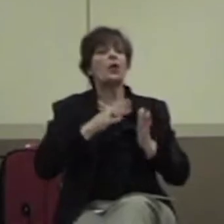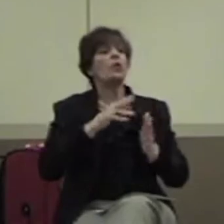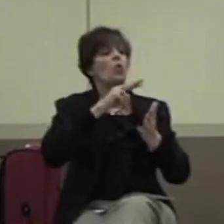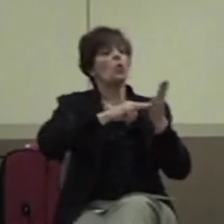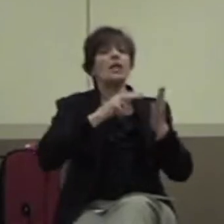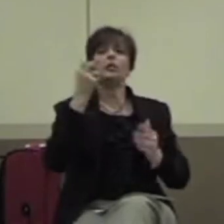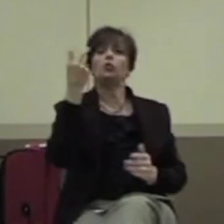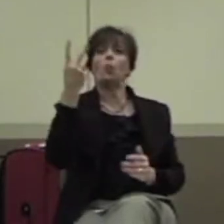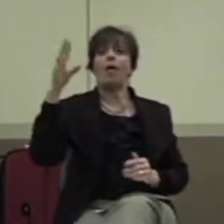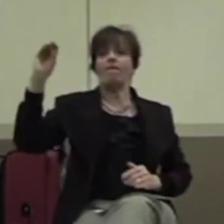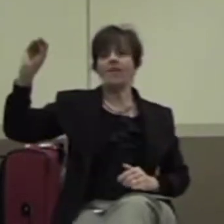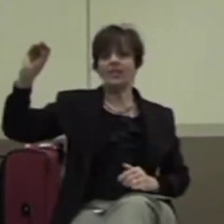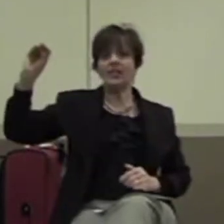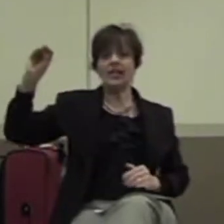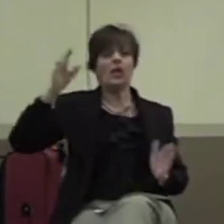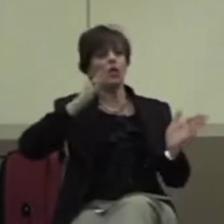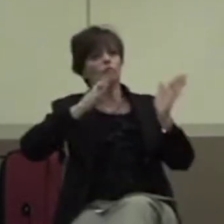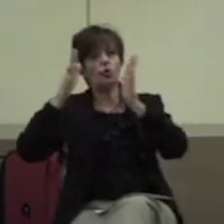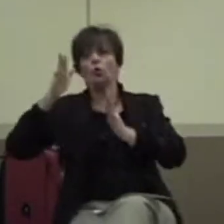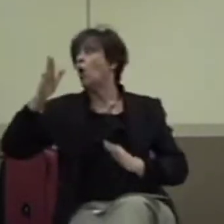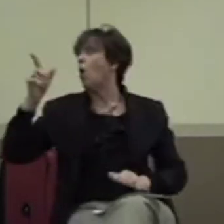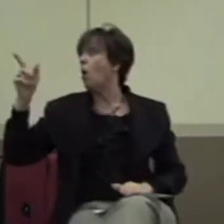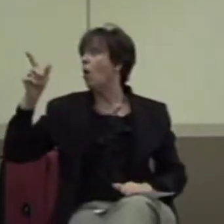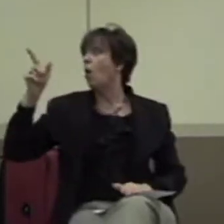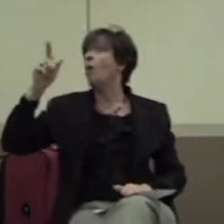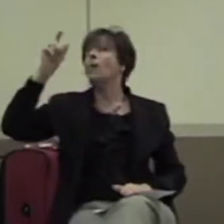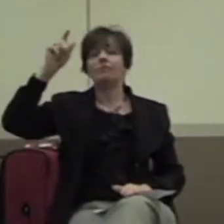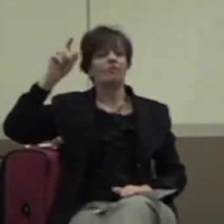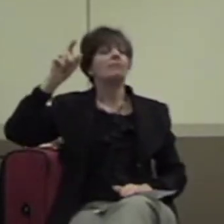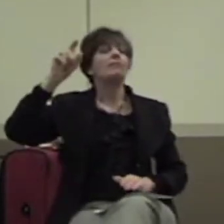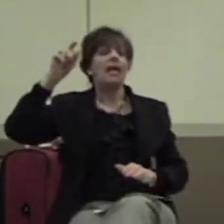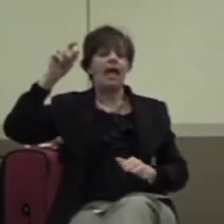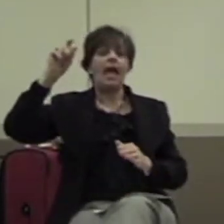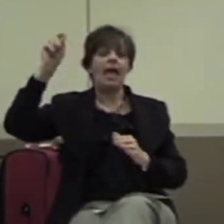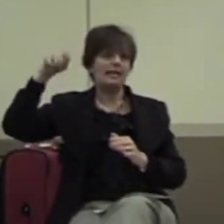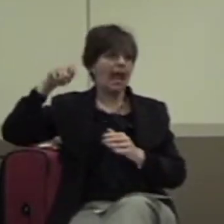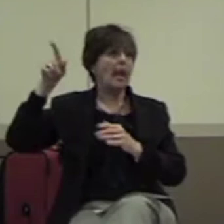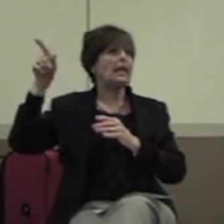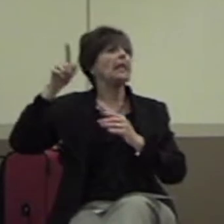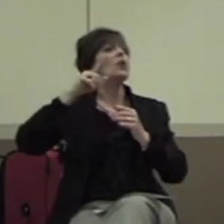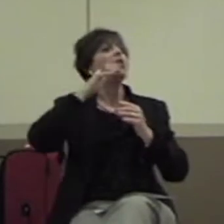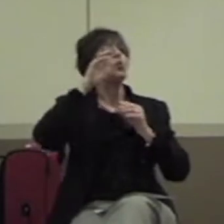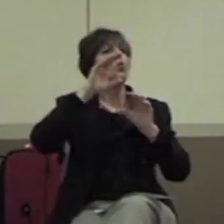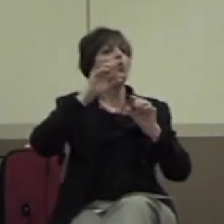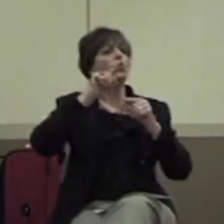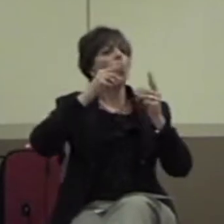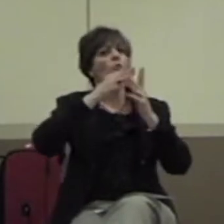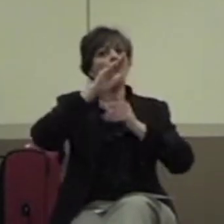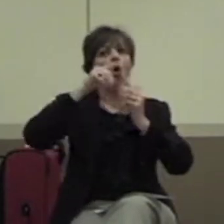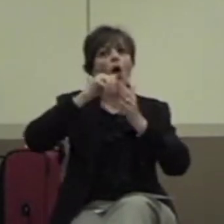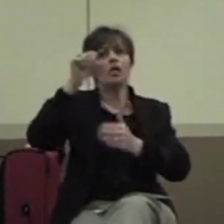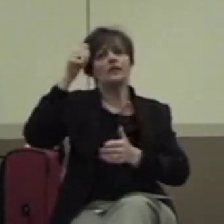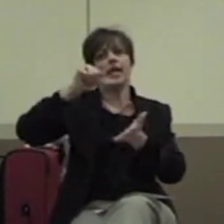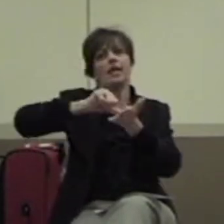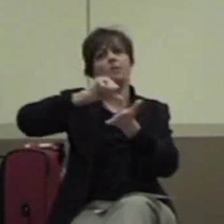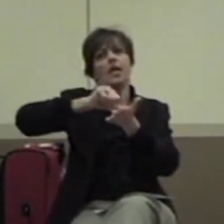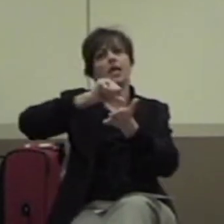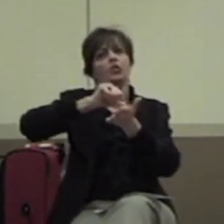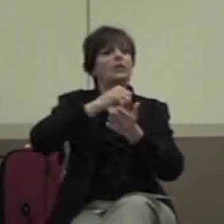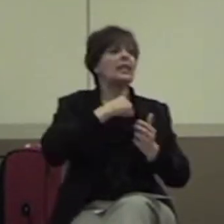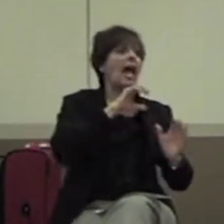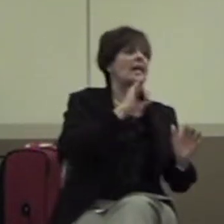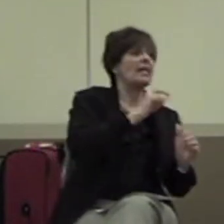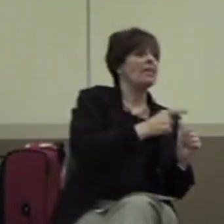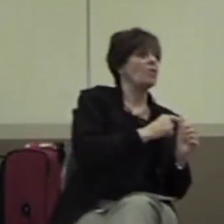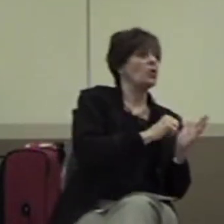read 12:50. You go to this row and make a tally. You're going to go through all 10 pages. I did the